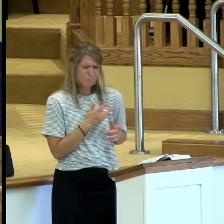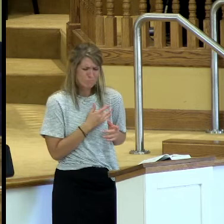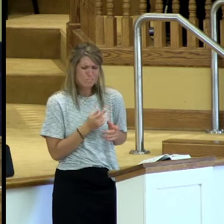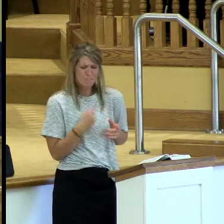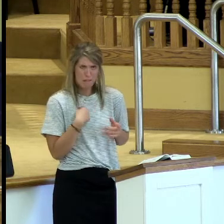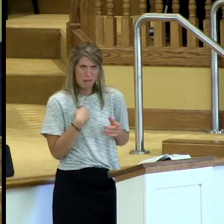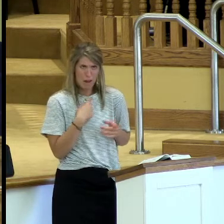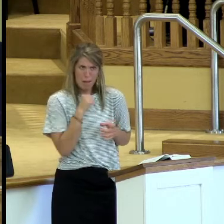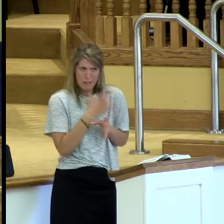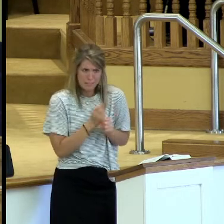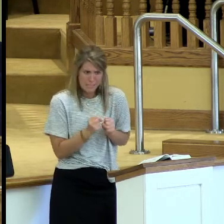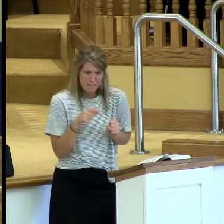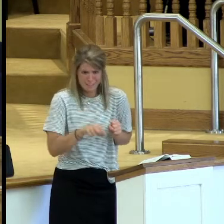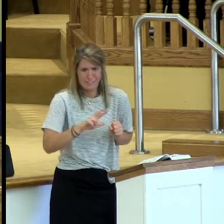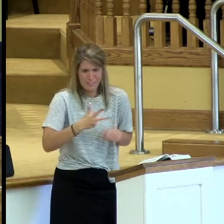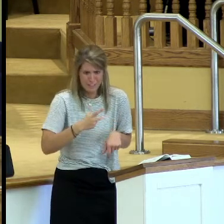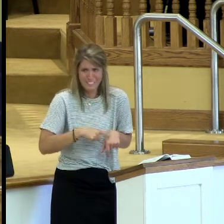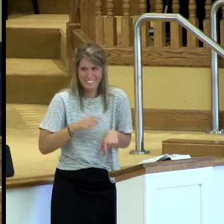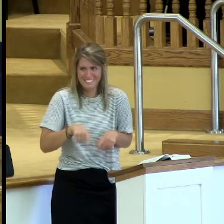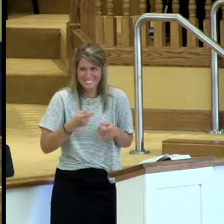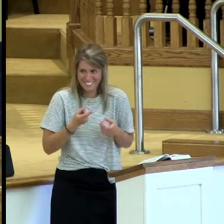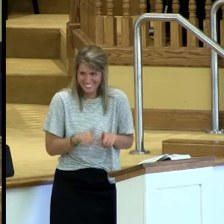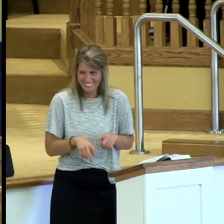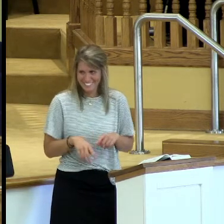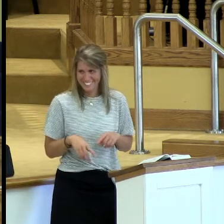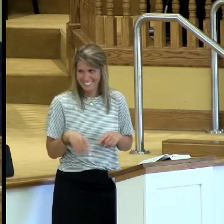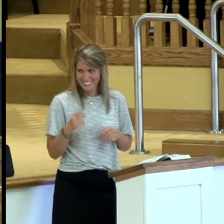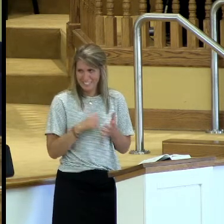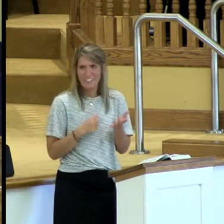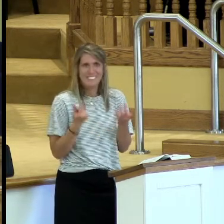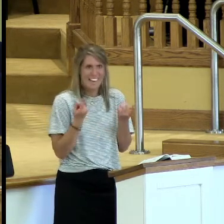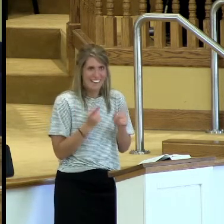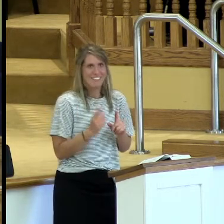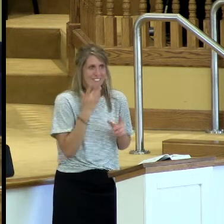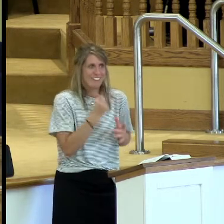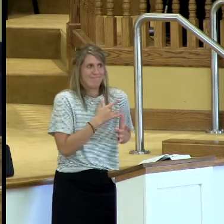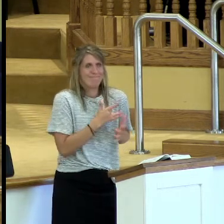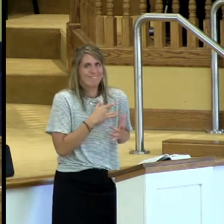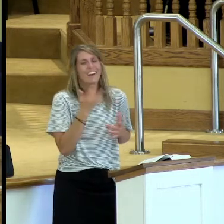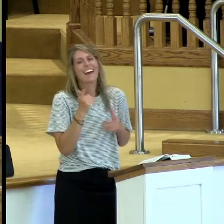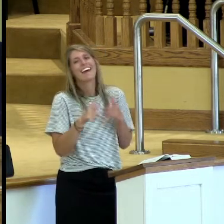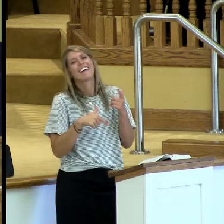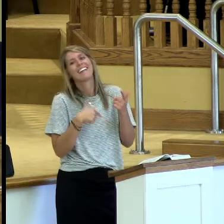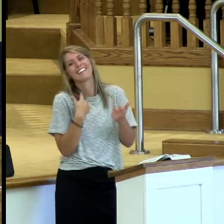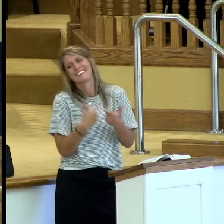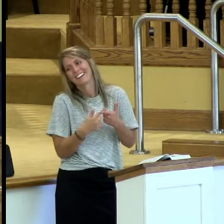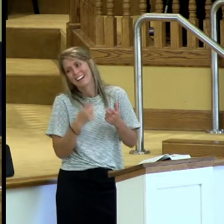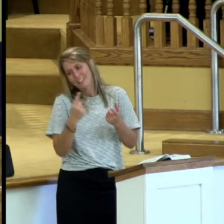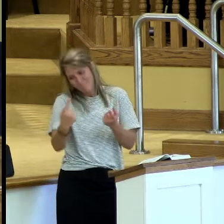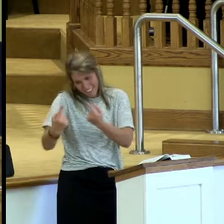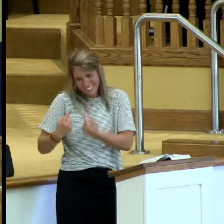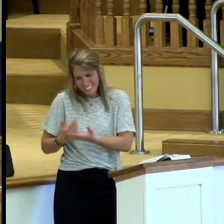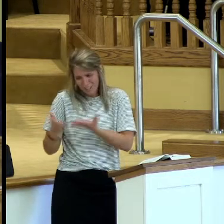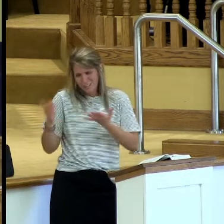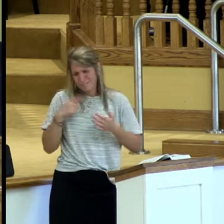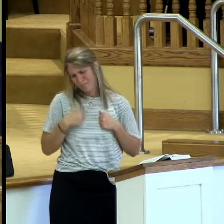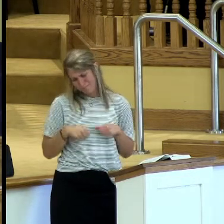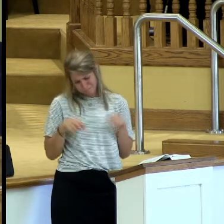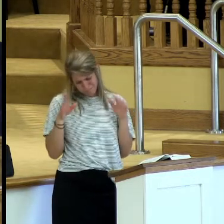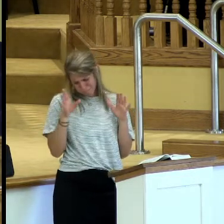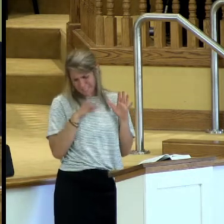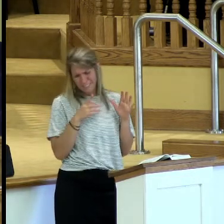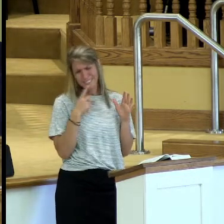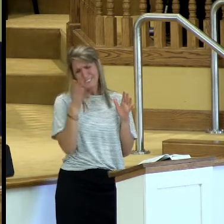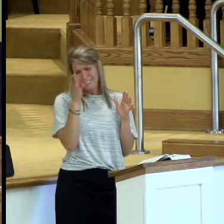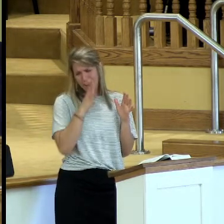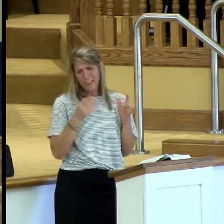like, dude, am I not saved? Like, this is the third time this has happened. What's going on? Well, I went down to the altar and I just gave it all to the